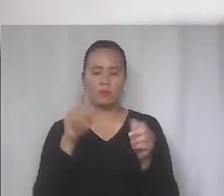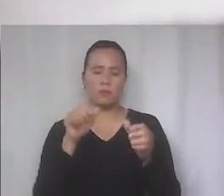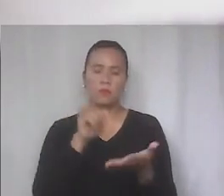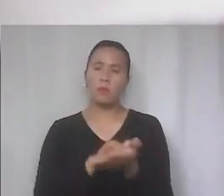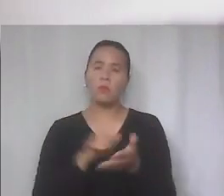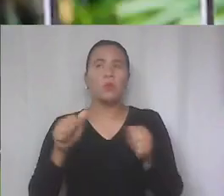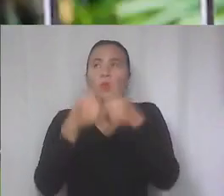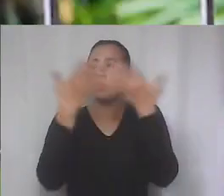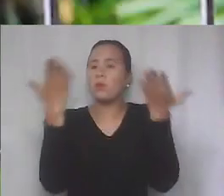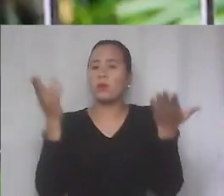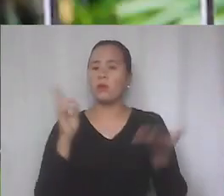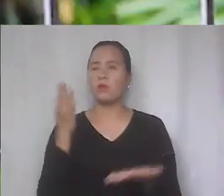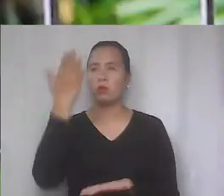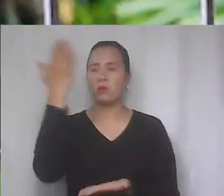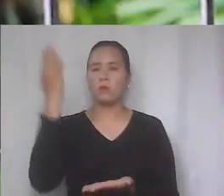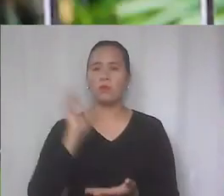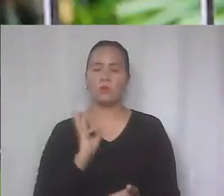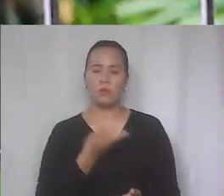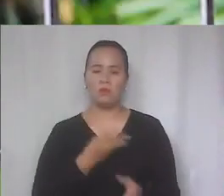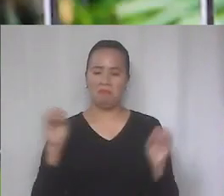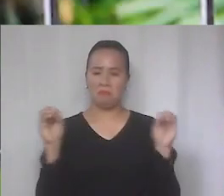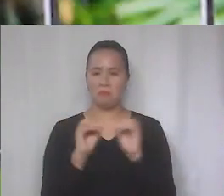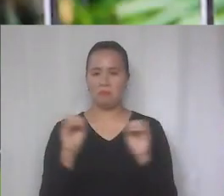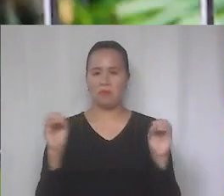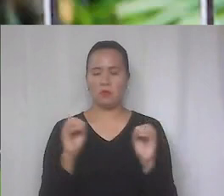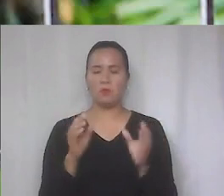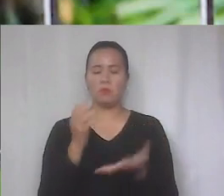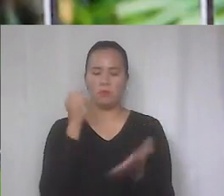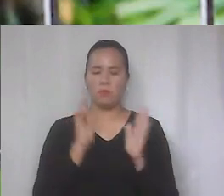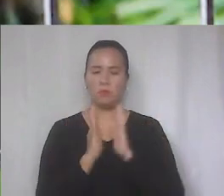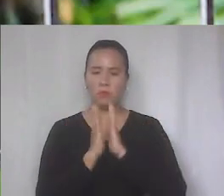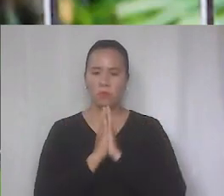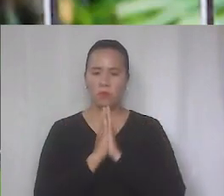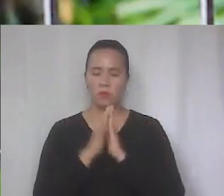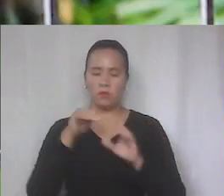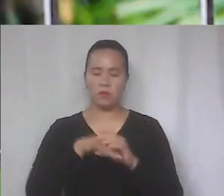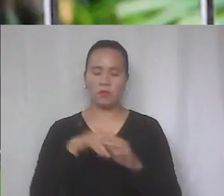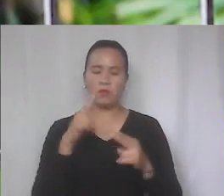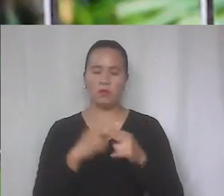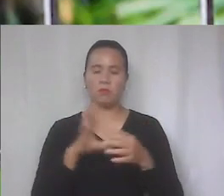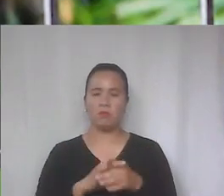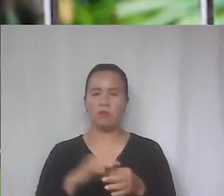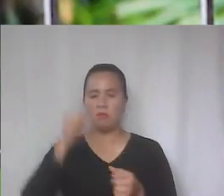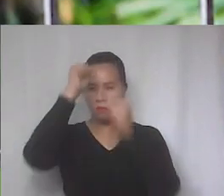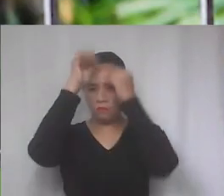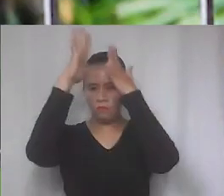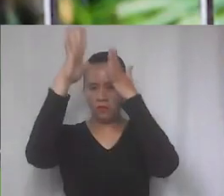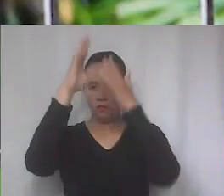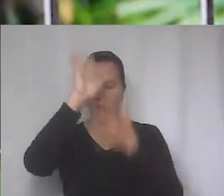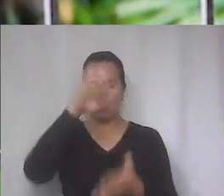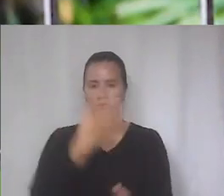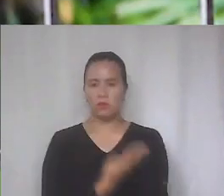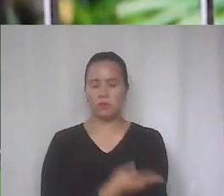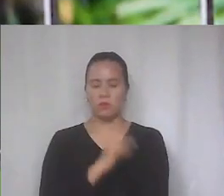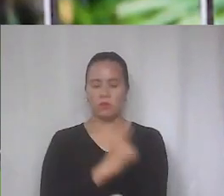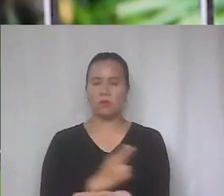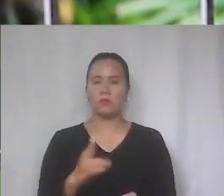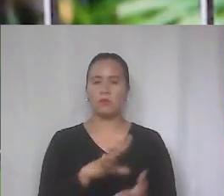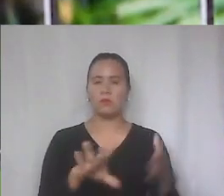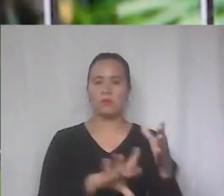nothing. This we pray in the name of the Father, the Son, and of the Holy